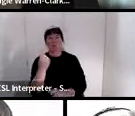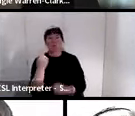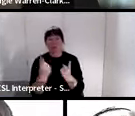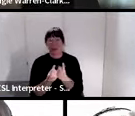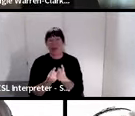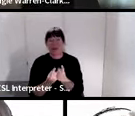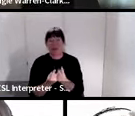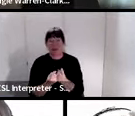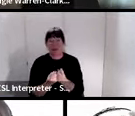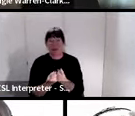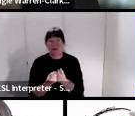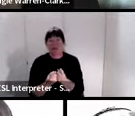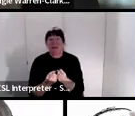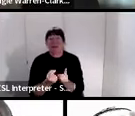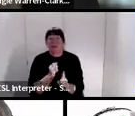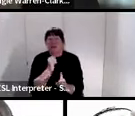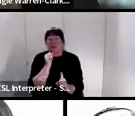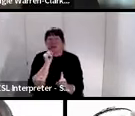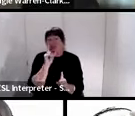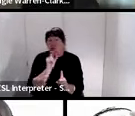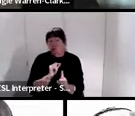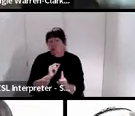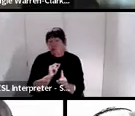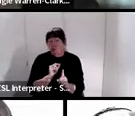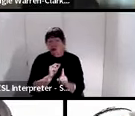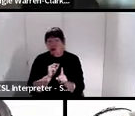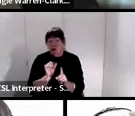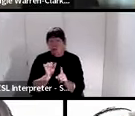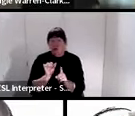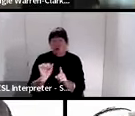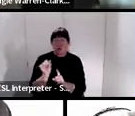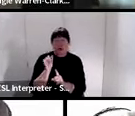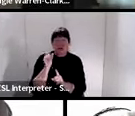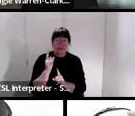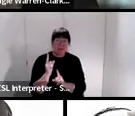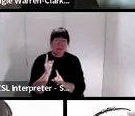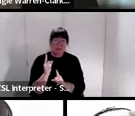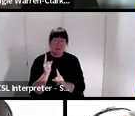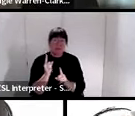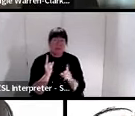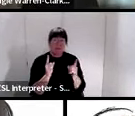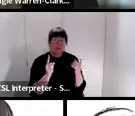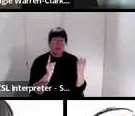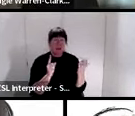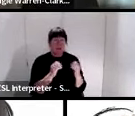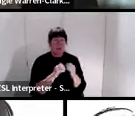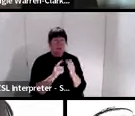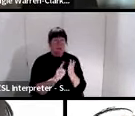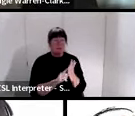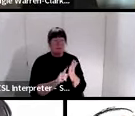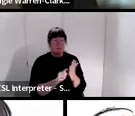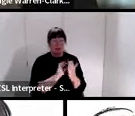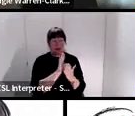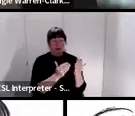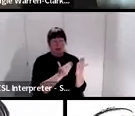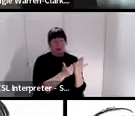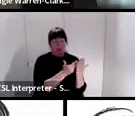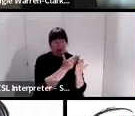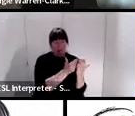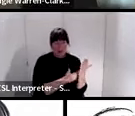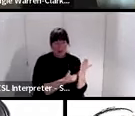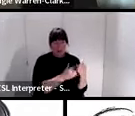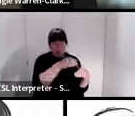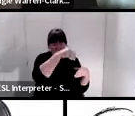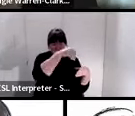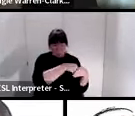you suggest that we embed in this bill that will become legislation the priorities for